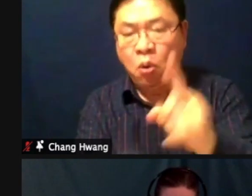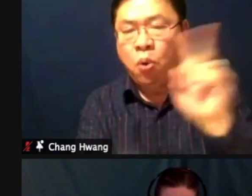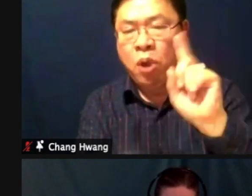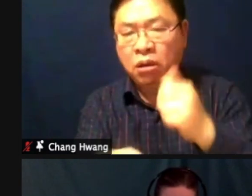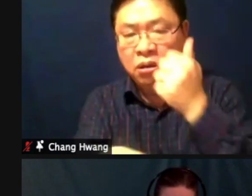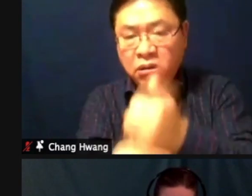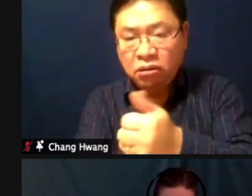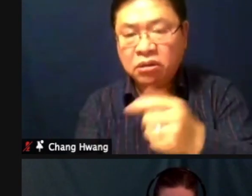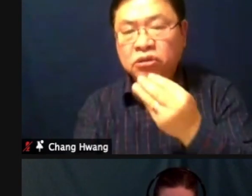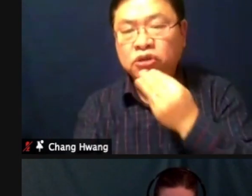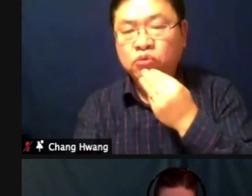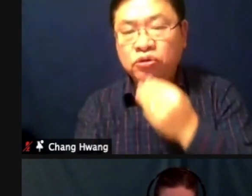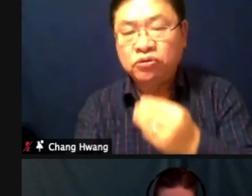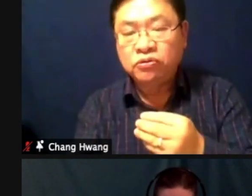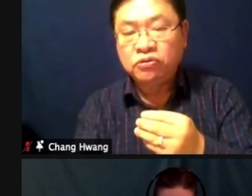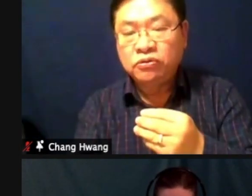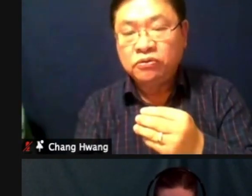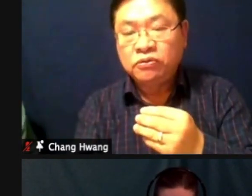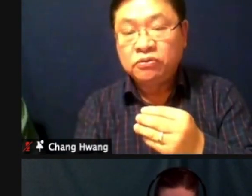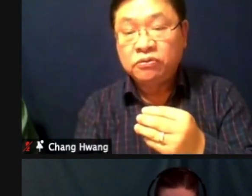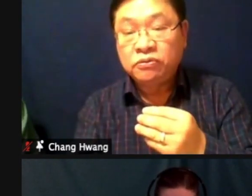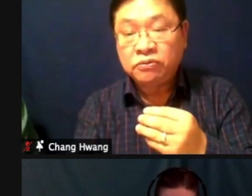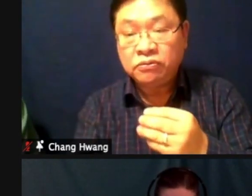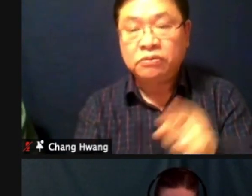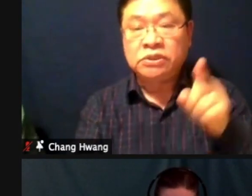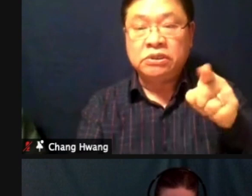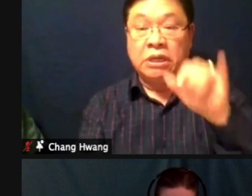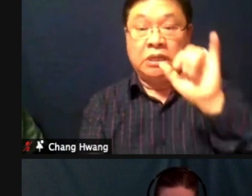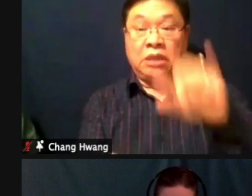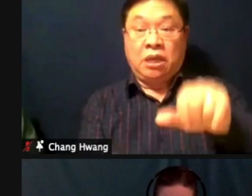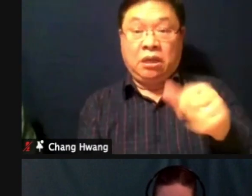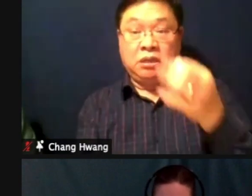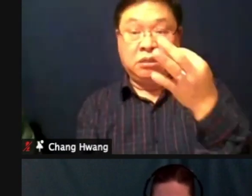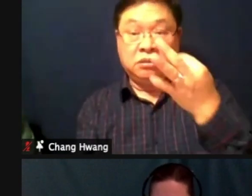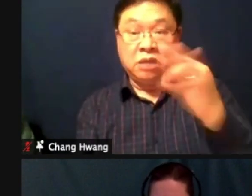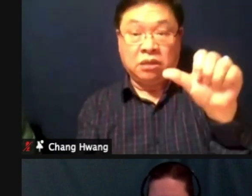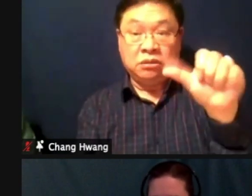time. So Seng Wang, JSW, was founded in Seoul.